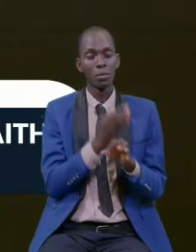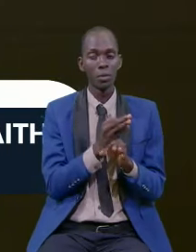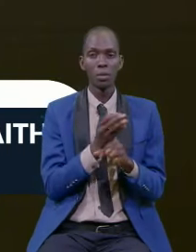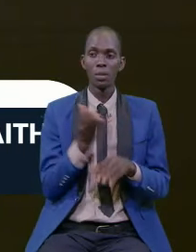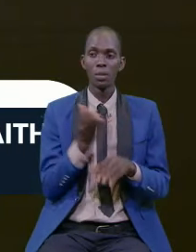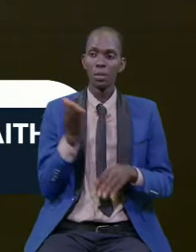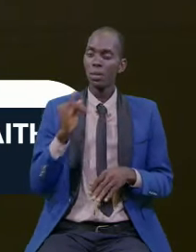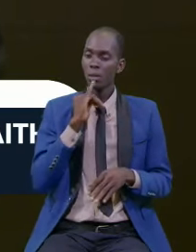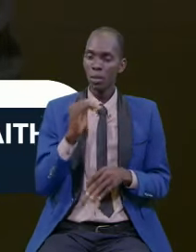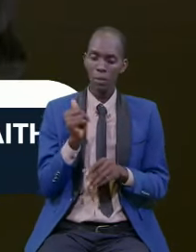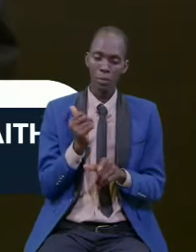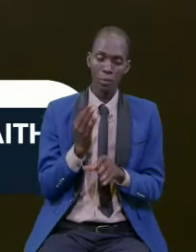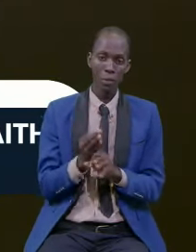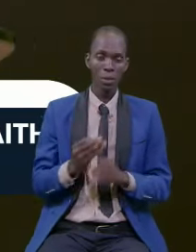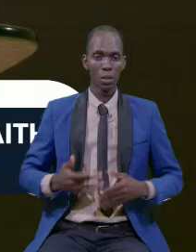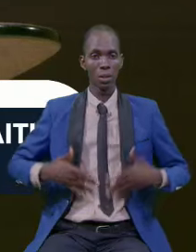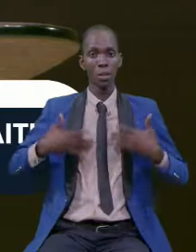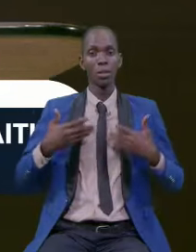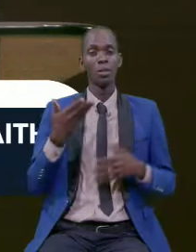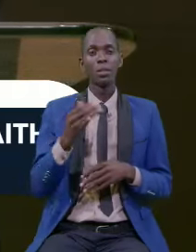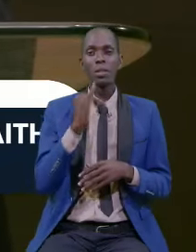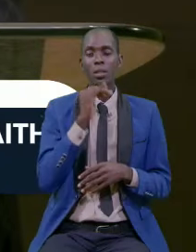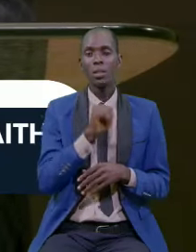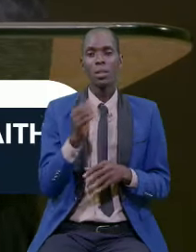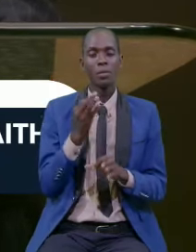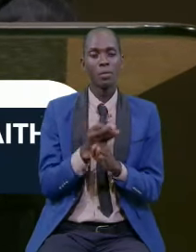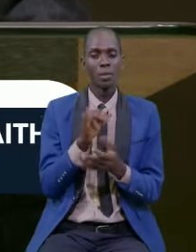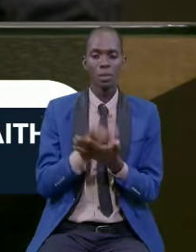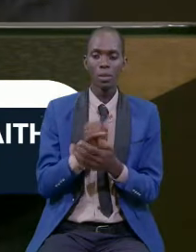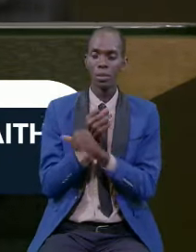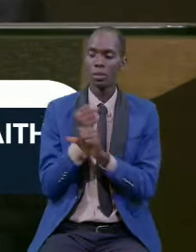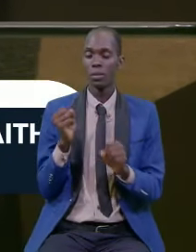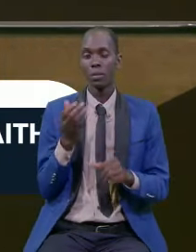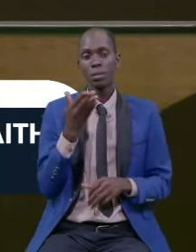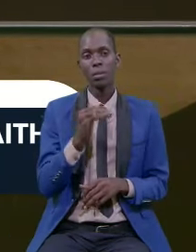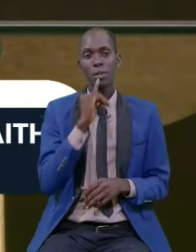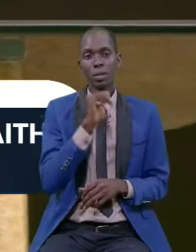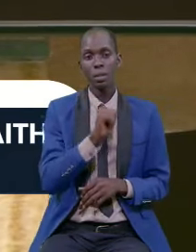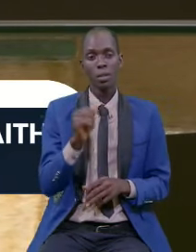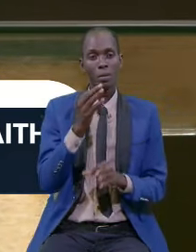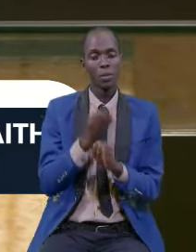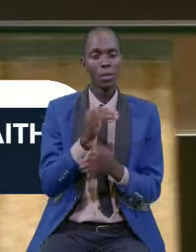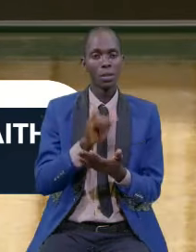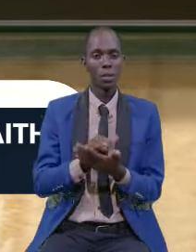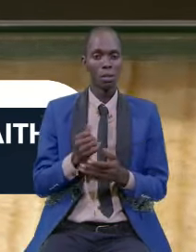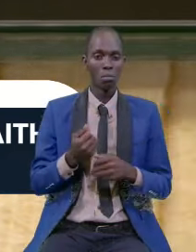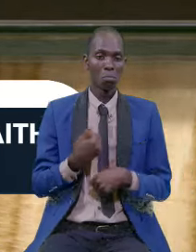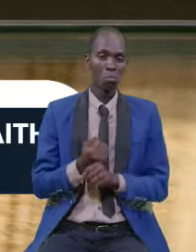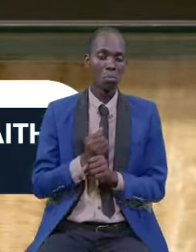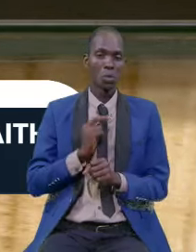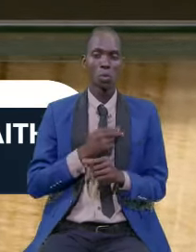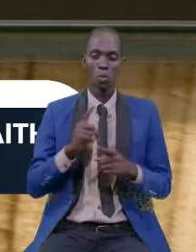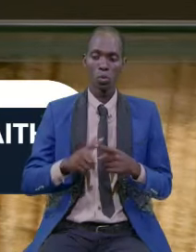faith alive. There's faith that justifies. There is faith that makes us to walk in the path